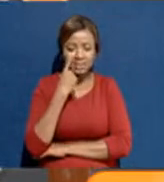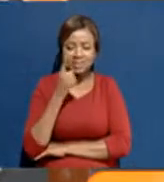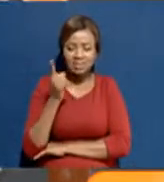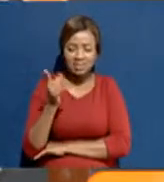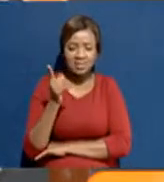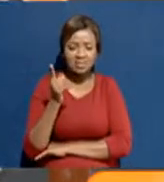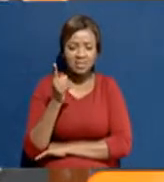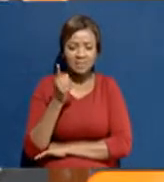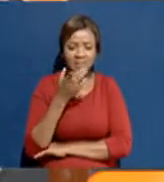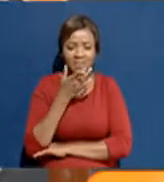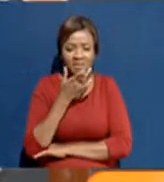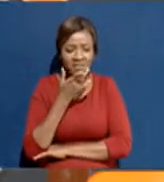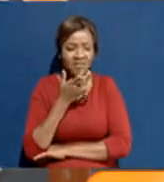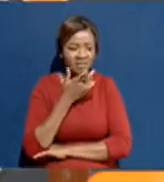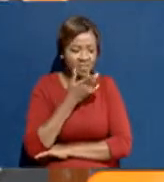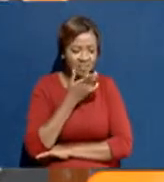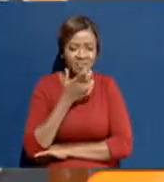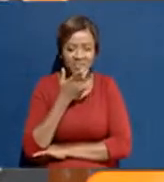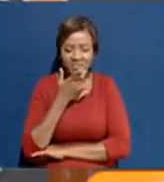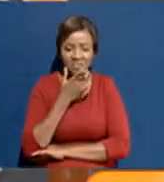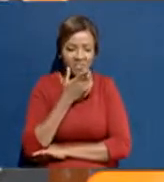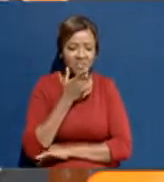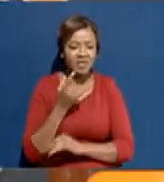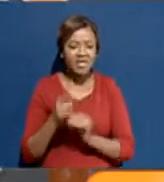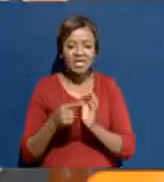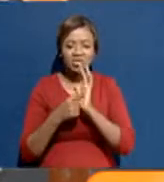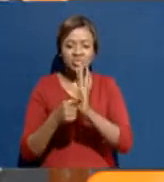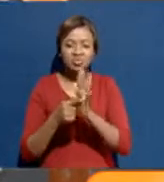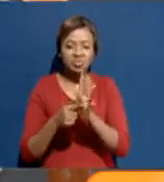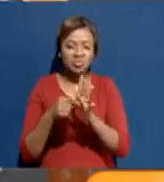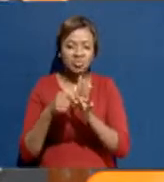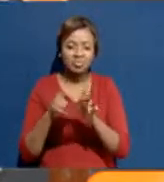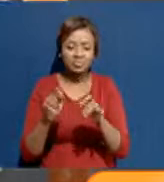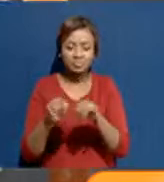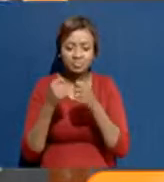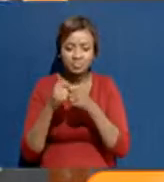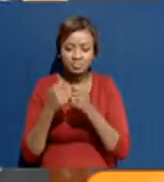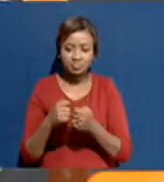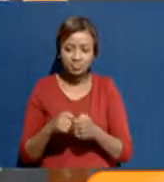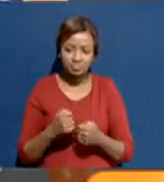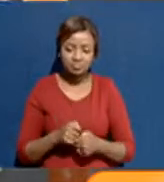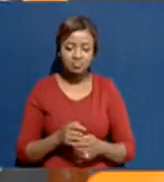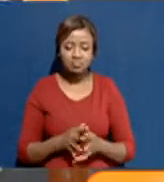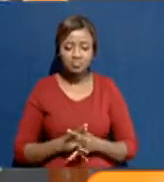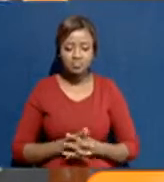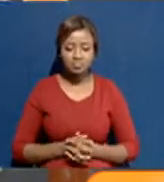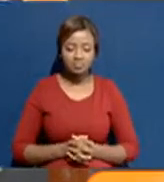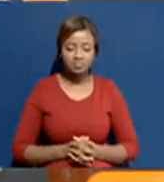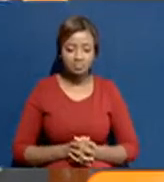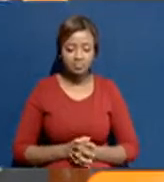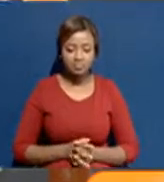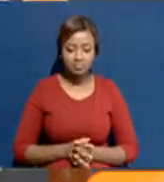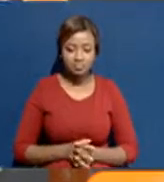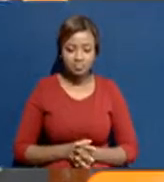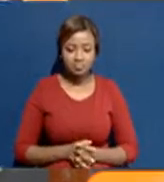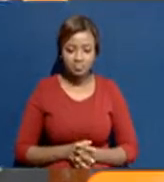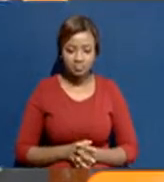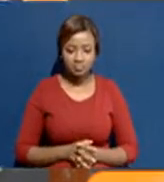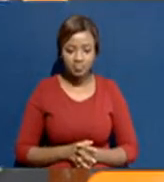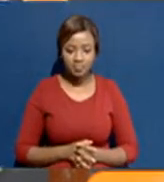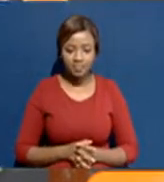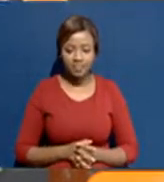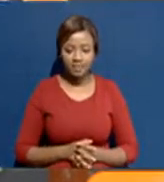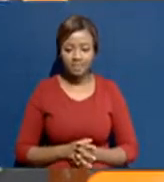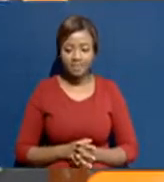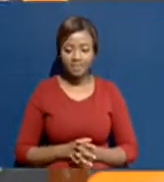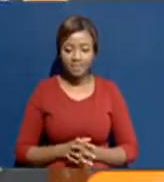think media was getting any positive coverage if they were praising us for any work as we did. Yeah. So again, there were